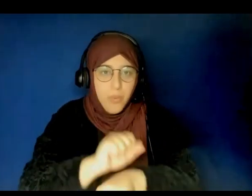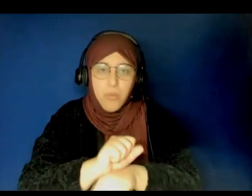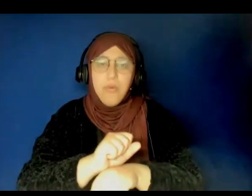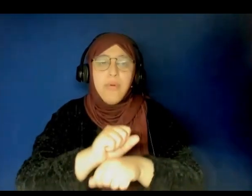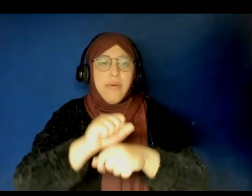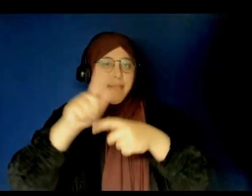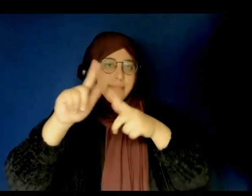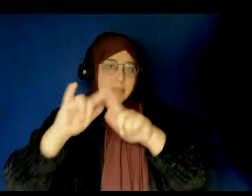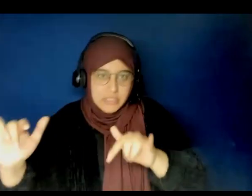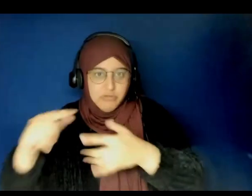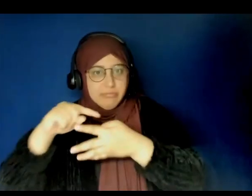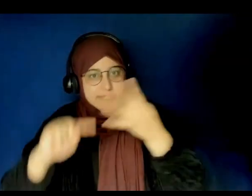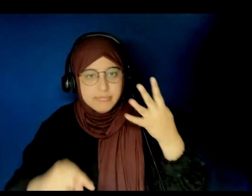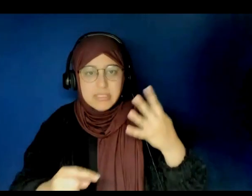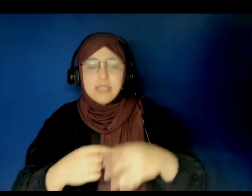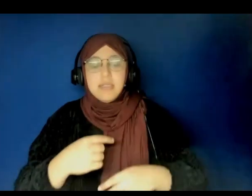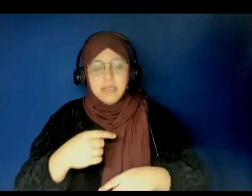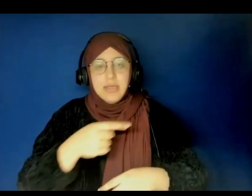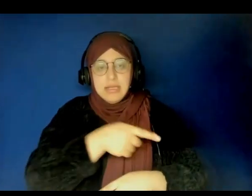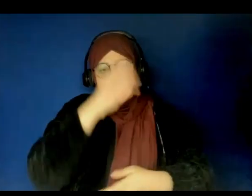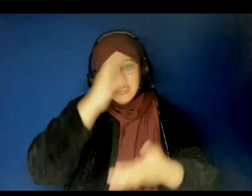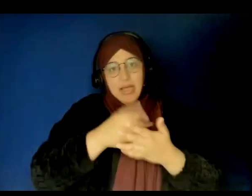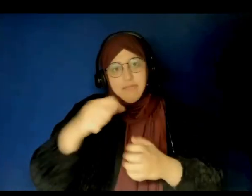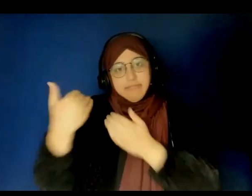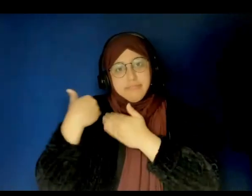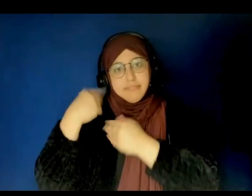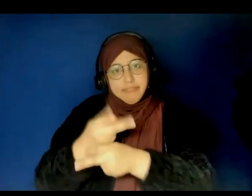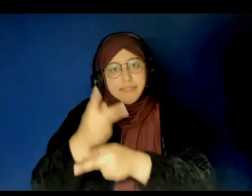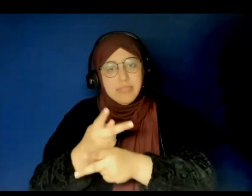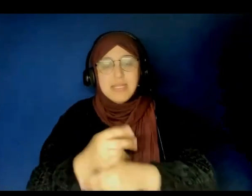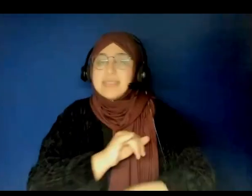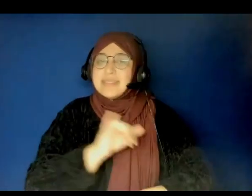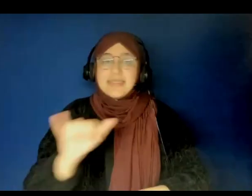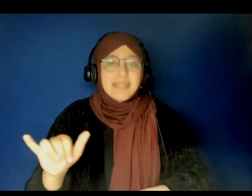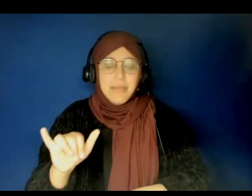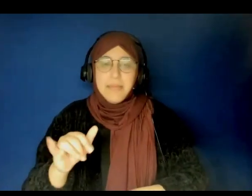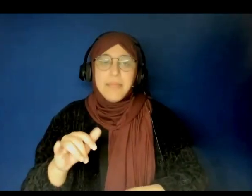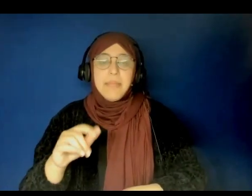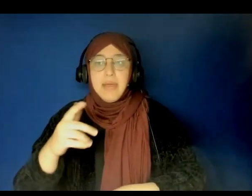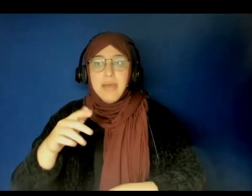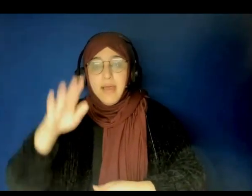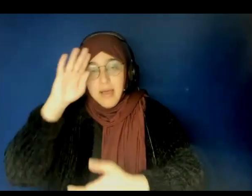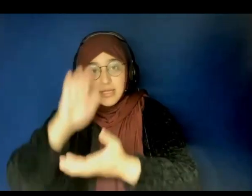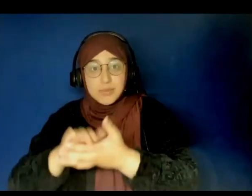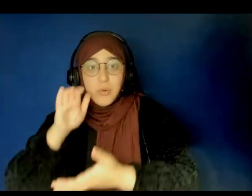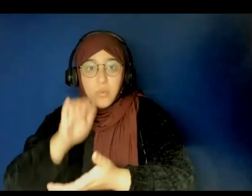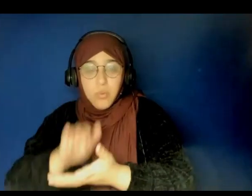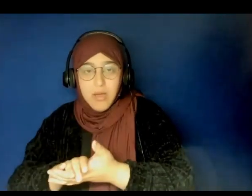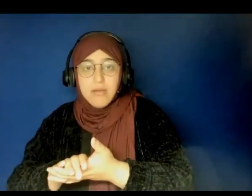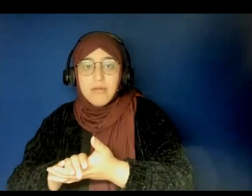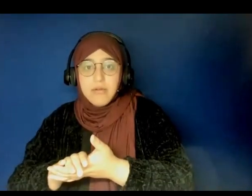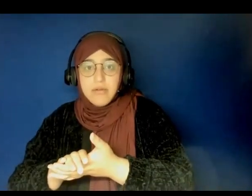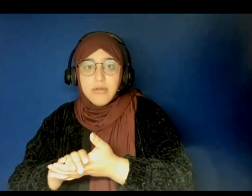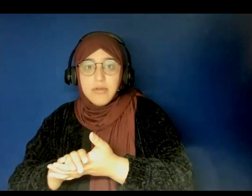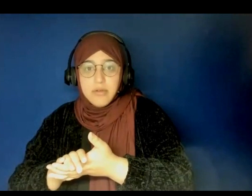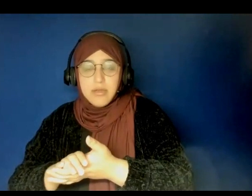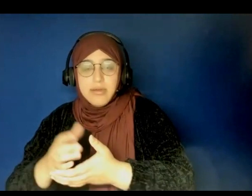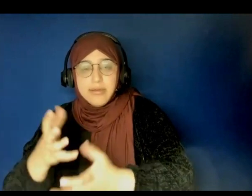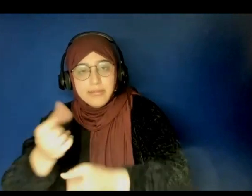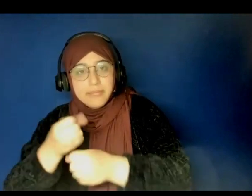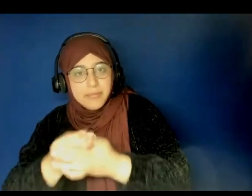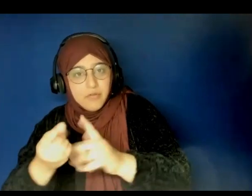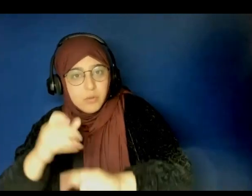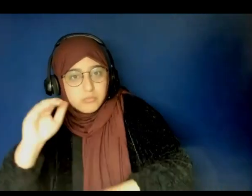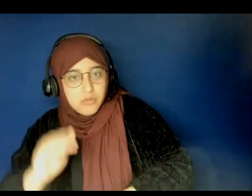in the amount happens with a husband and a wife inheriting from their child, a son and a daughter inheriting.